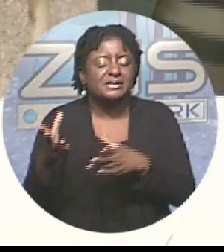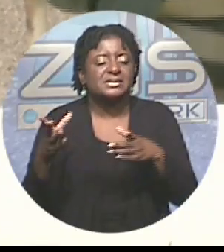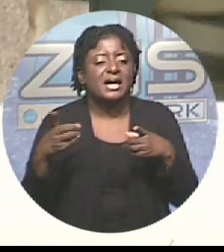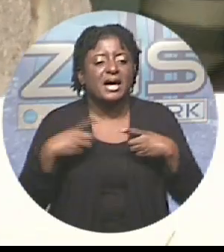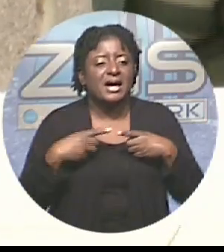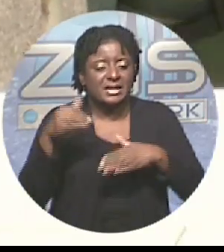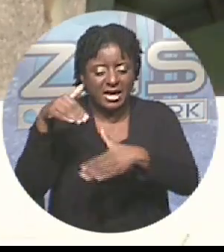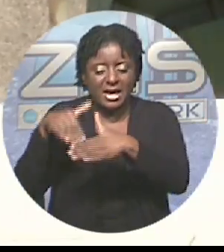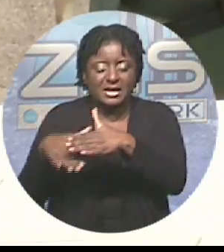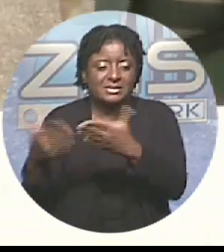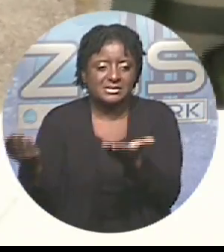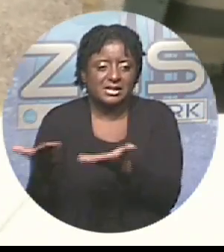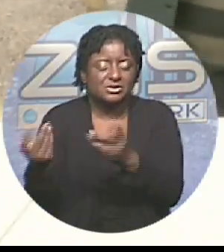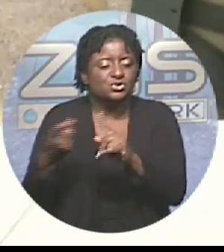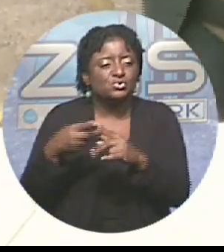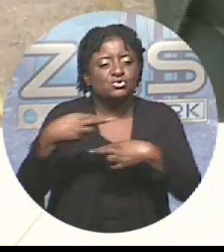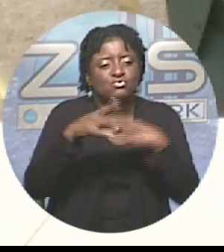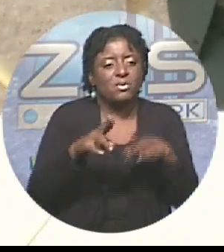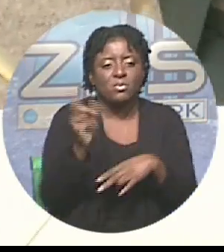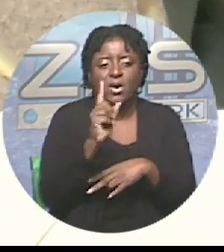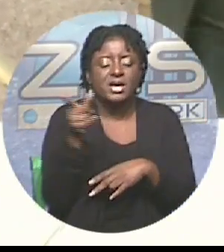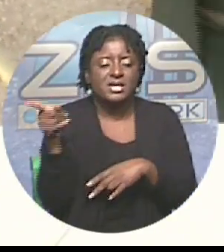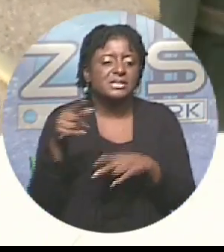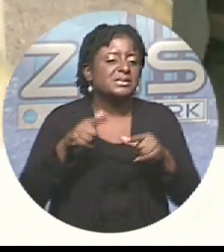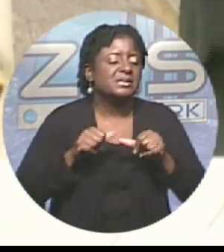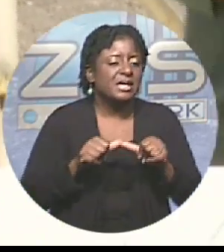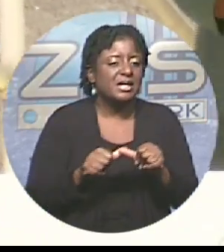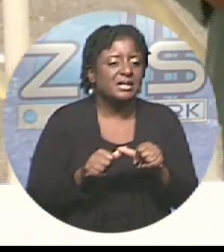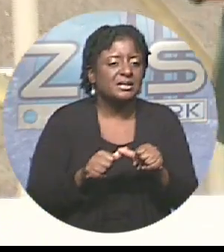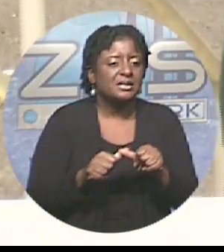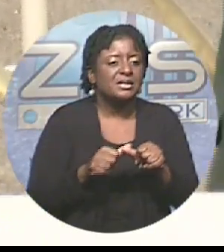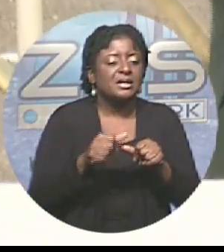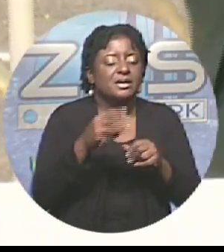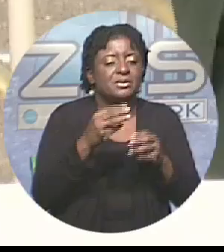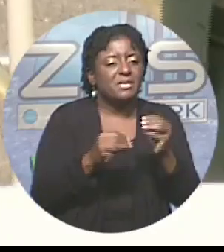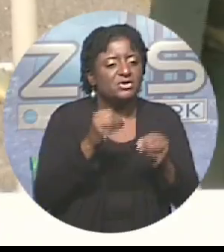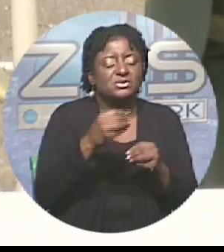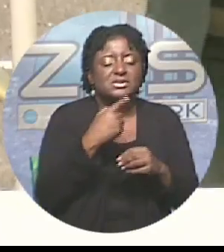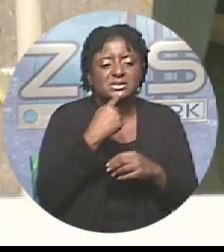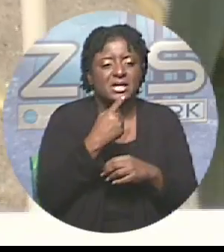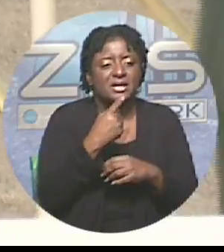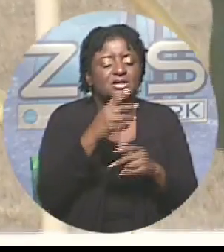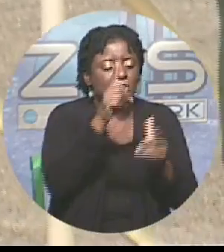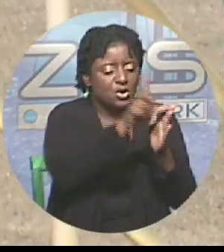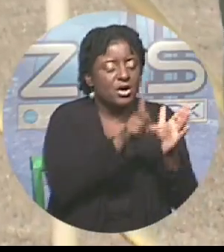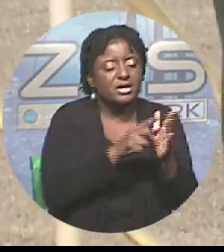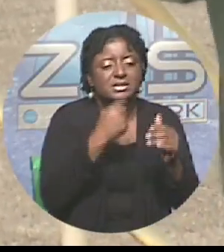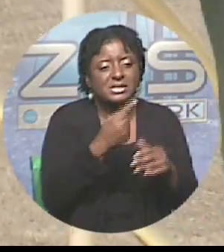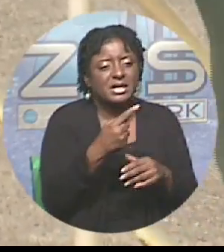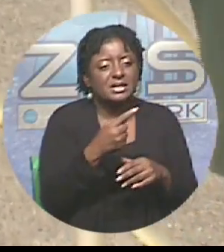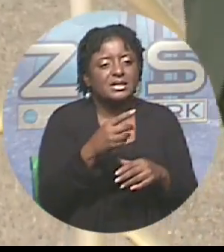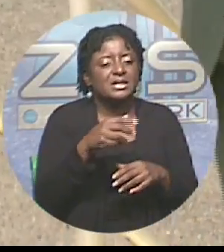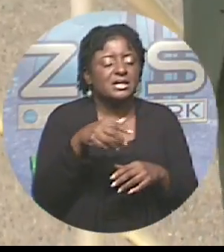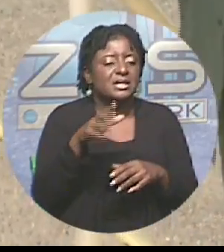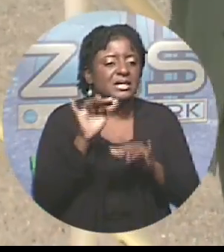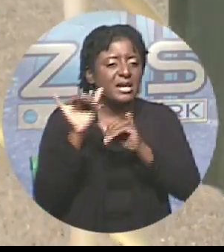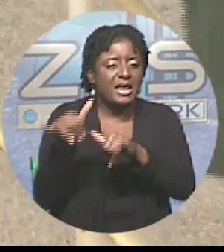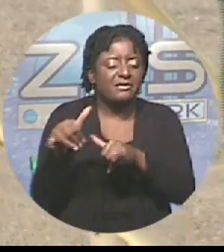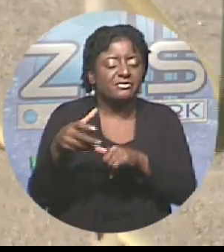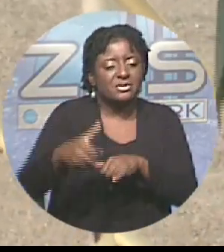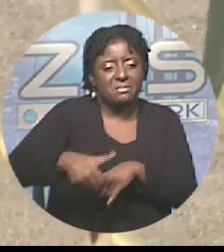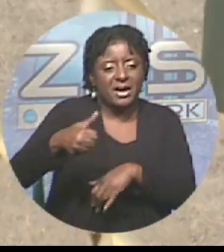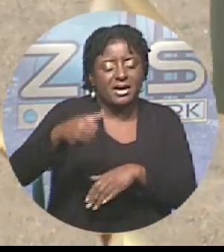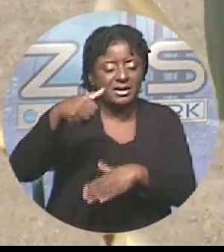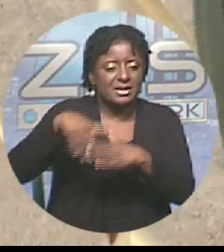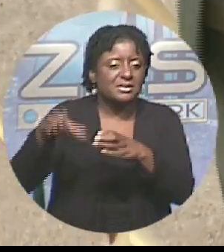attending a wedding. The defense also contended that Boswick left the bag in the car when he went to see the new home of the groom, while a screener could have